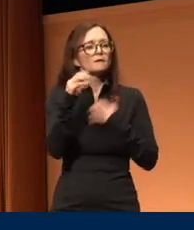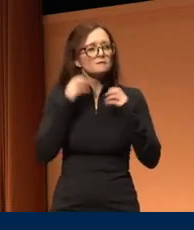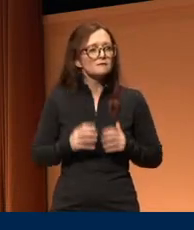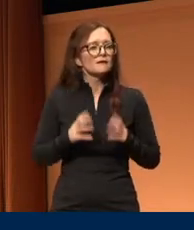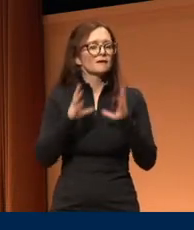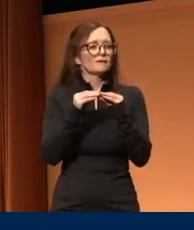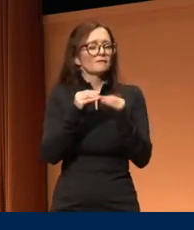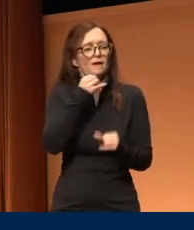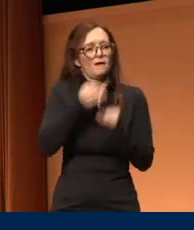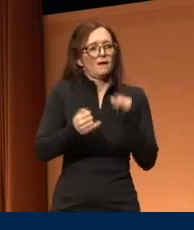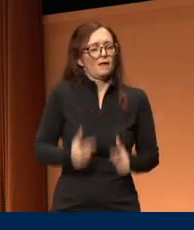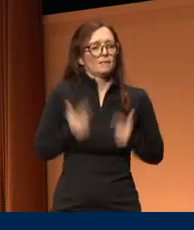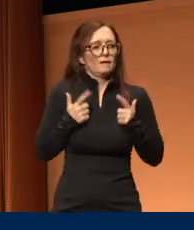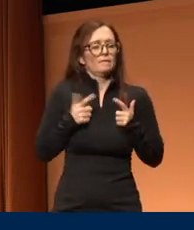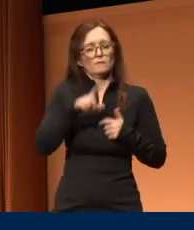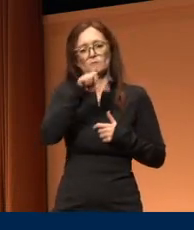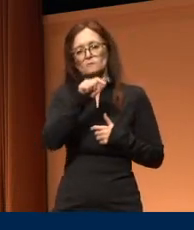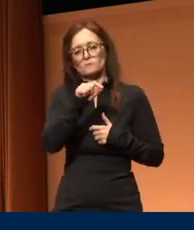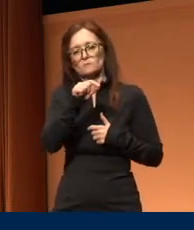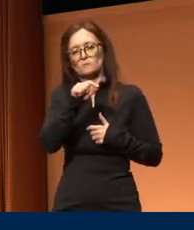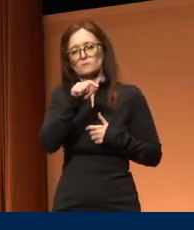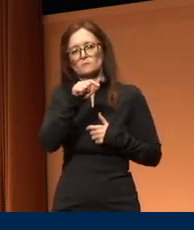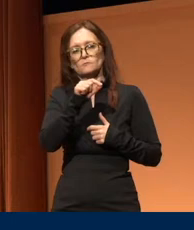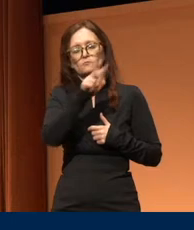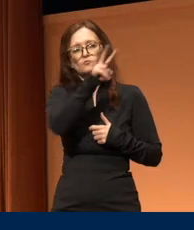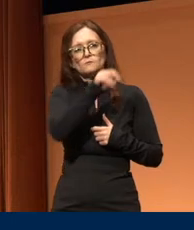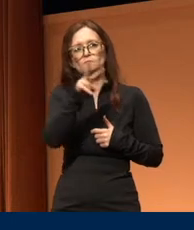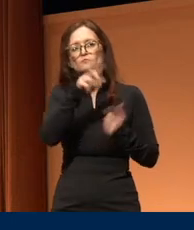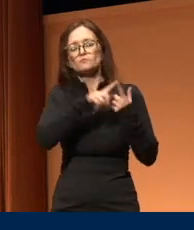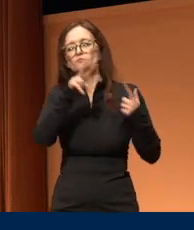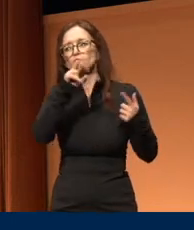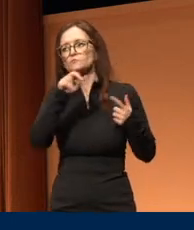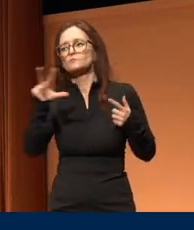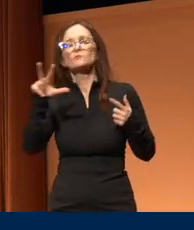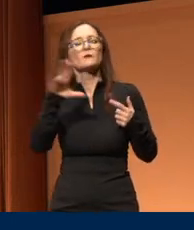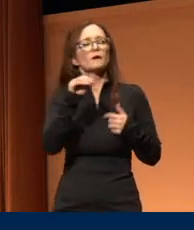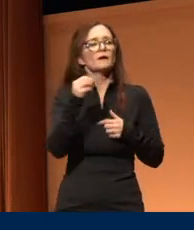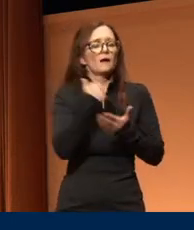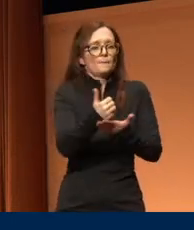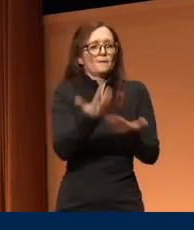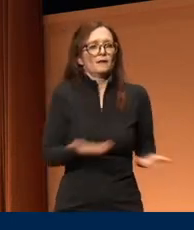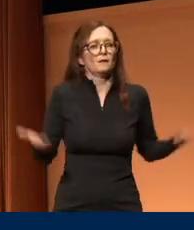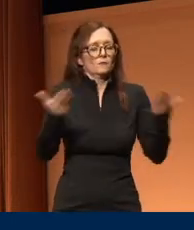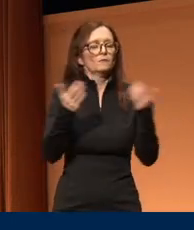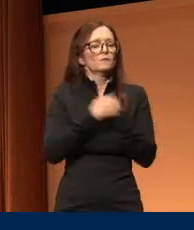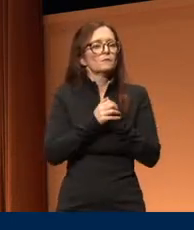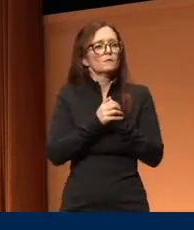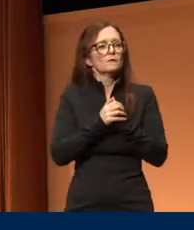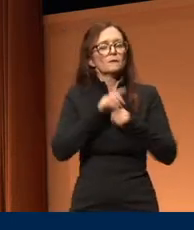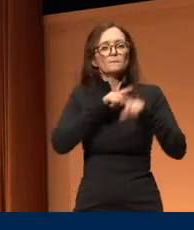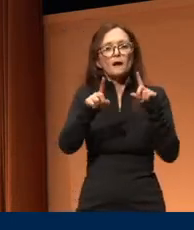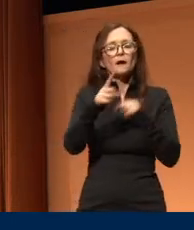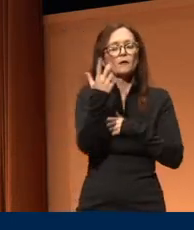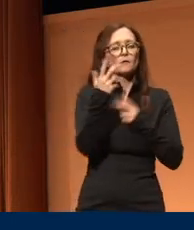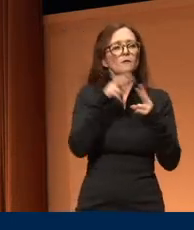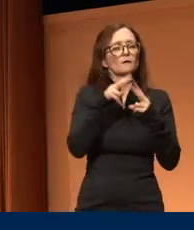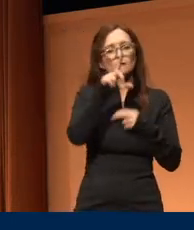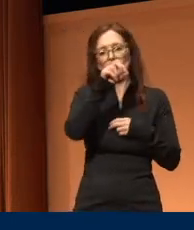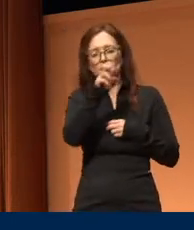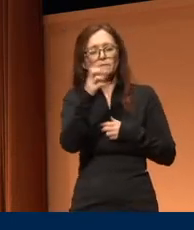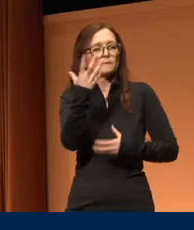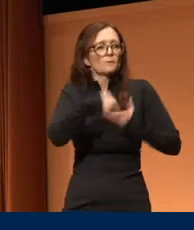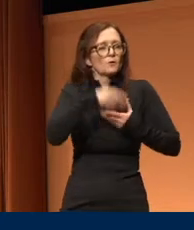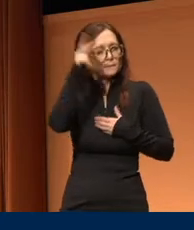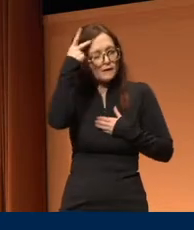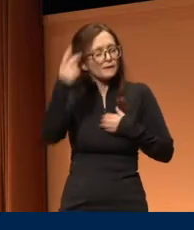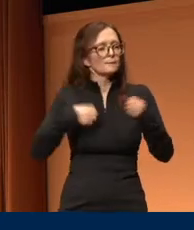End of Life, which took place in 2002-2003, and which I actually helped steer. But the intuition that love may be an important